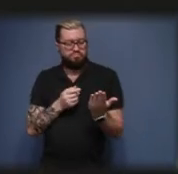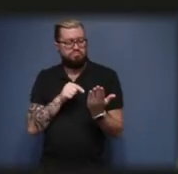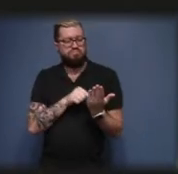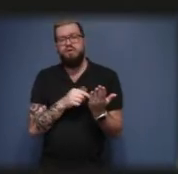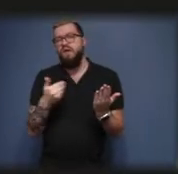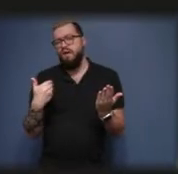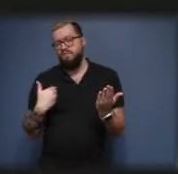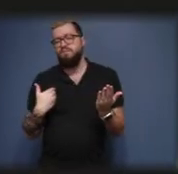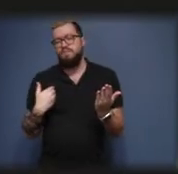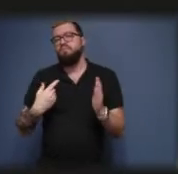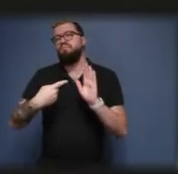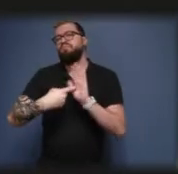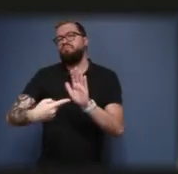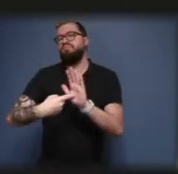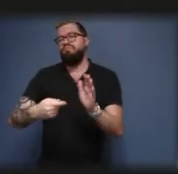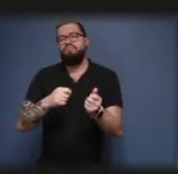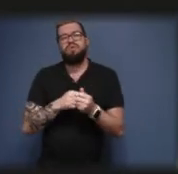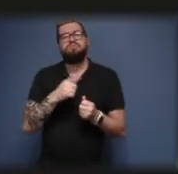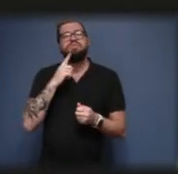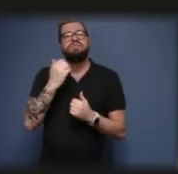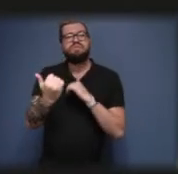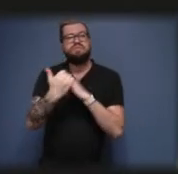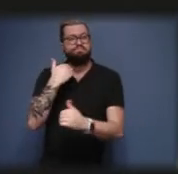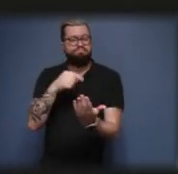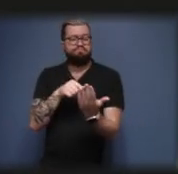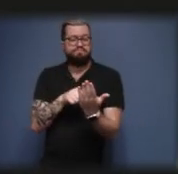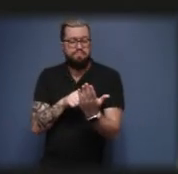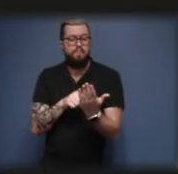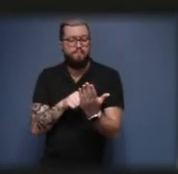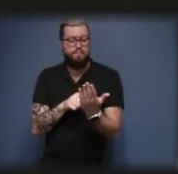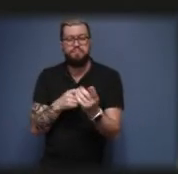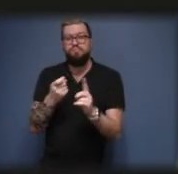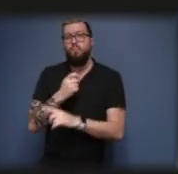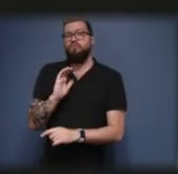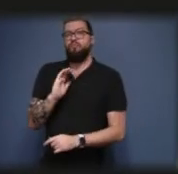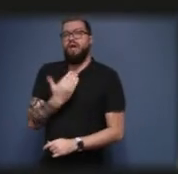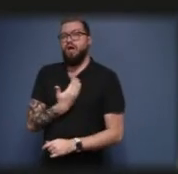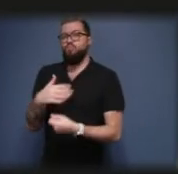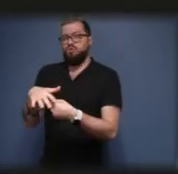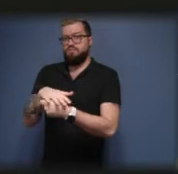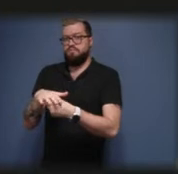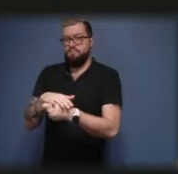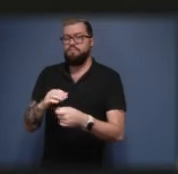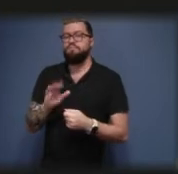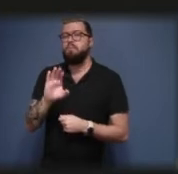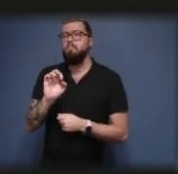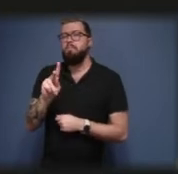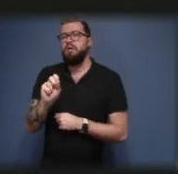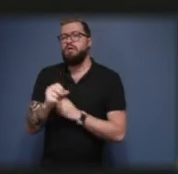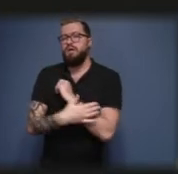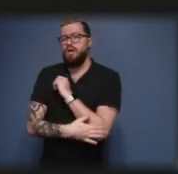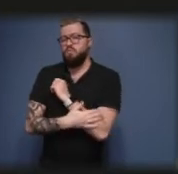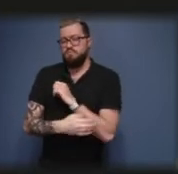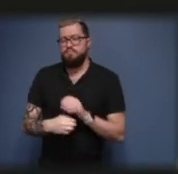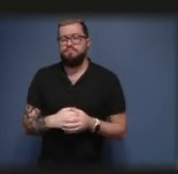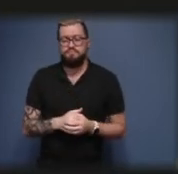But here's just an example of some of the ones that were submitted to, from our dispatchers in Bucks County.